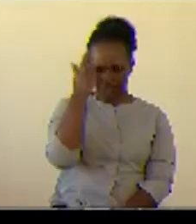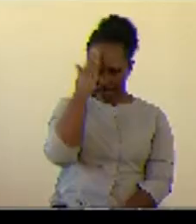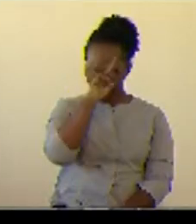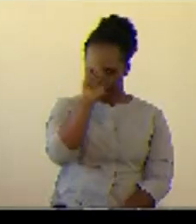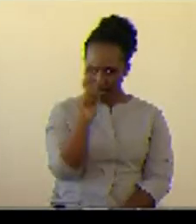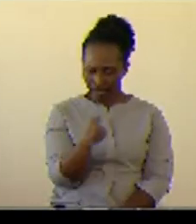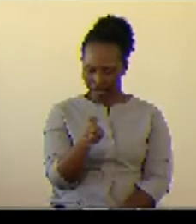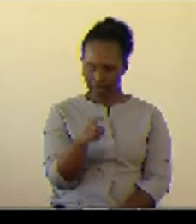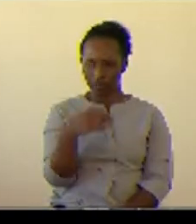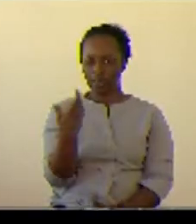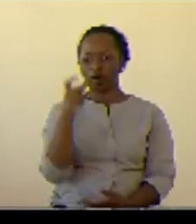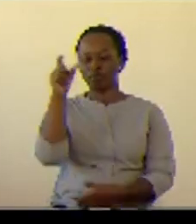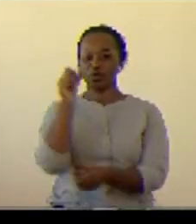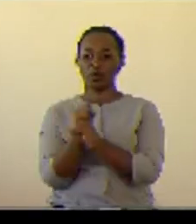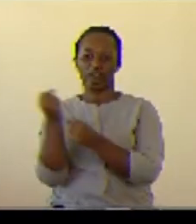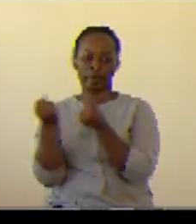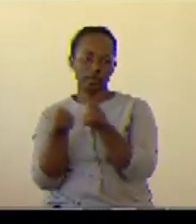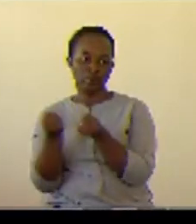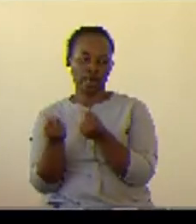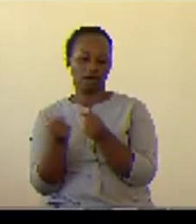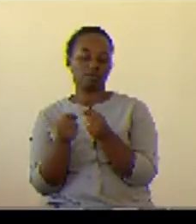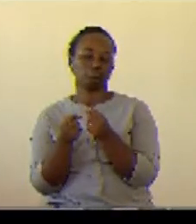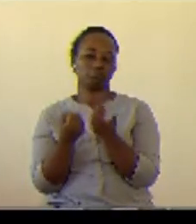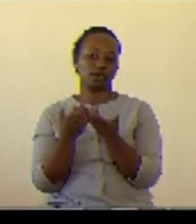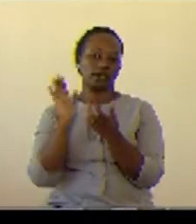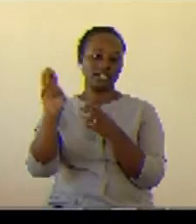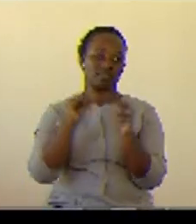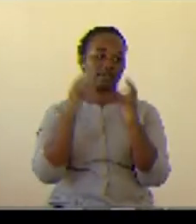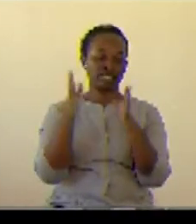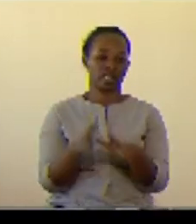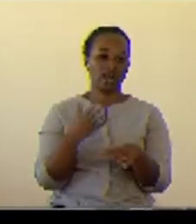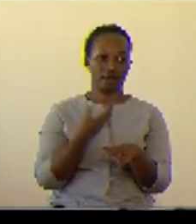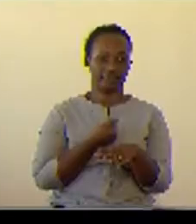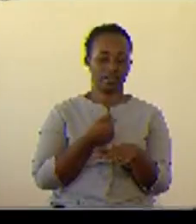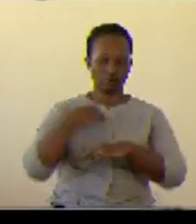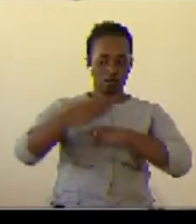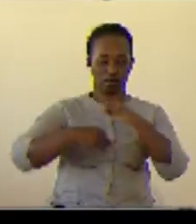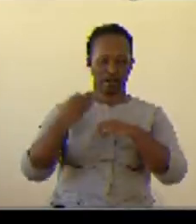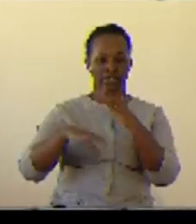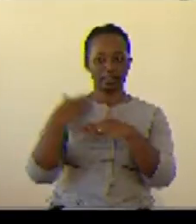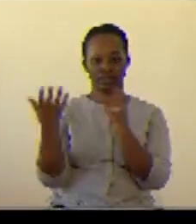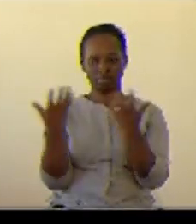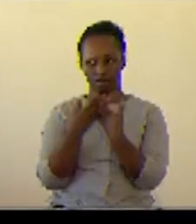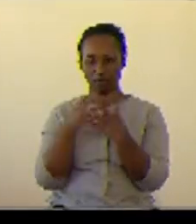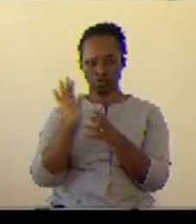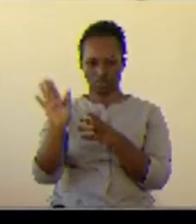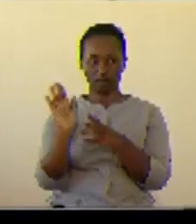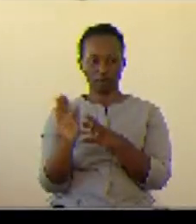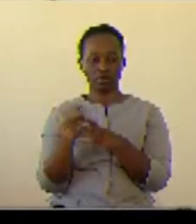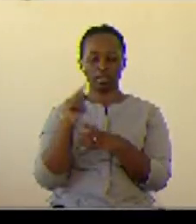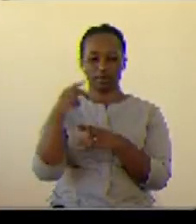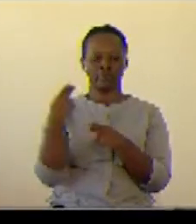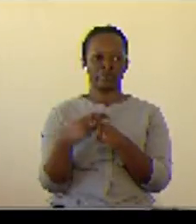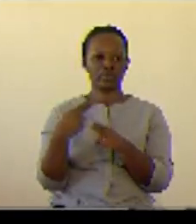then a car producer, if he or she is having that factory and then merges with a travel agency, that is